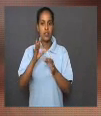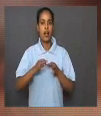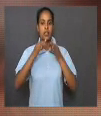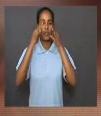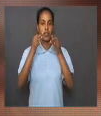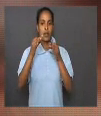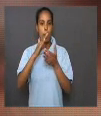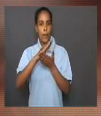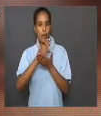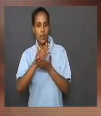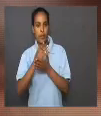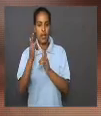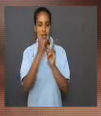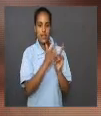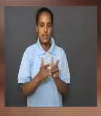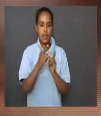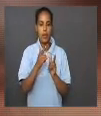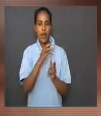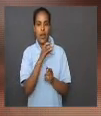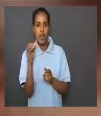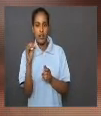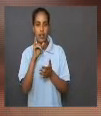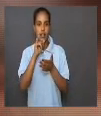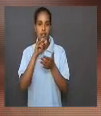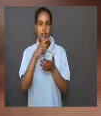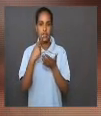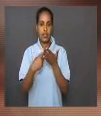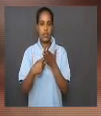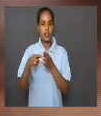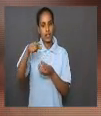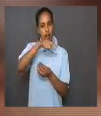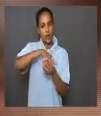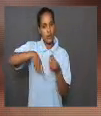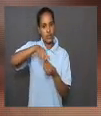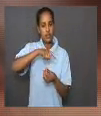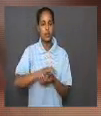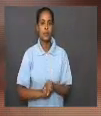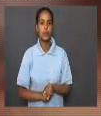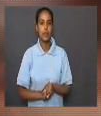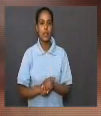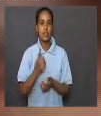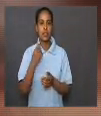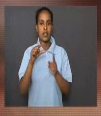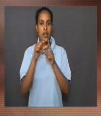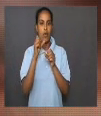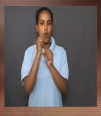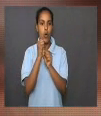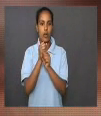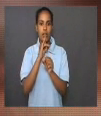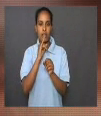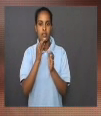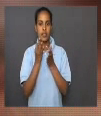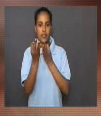transferred between a system and its surroundings. The term work